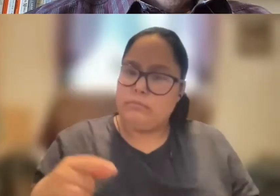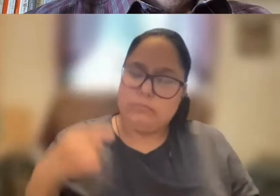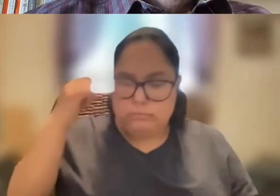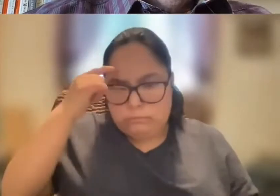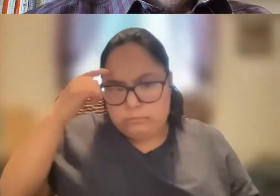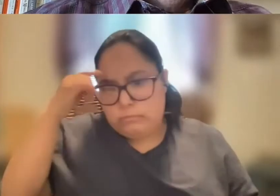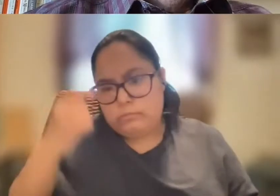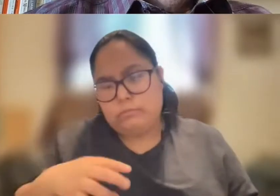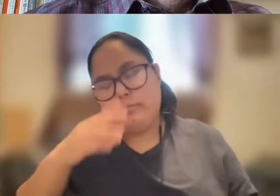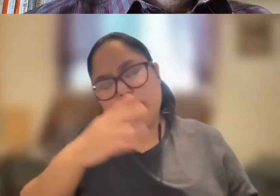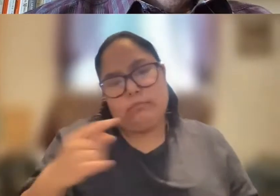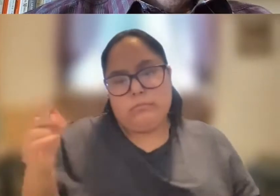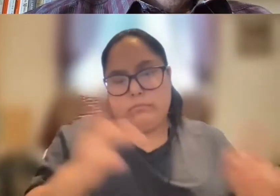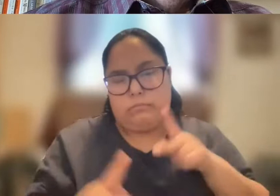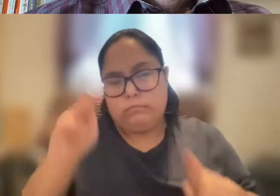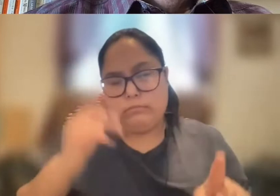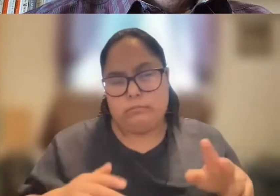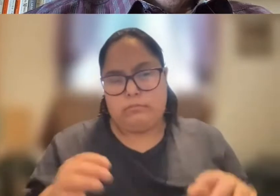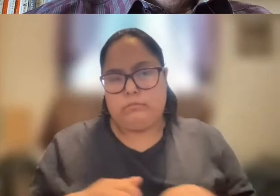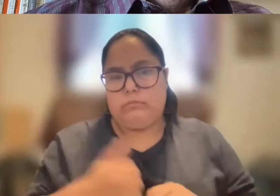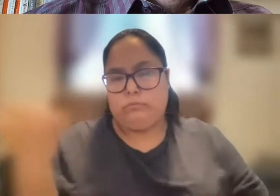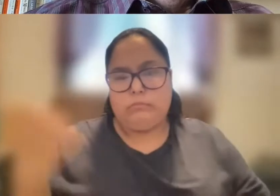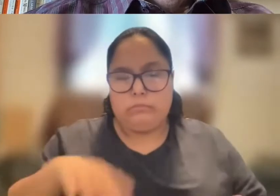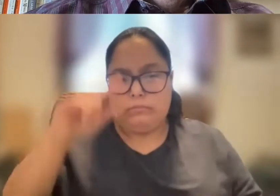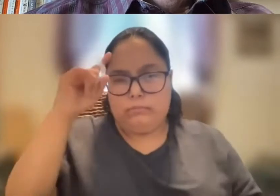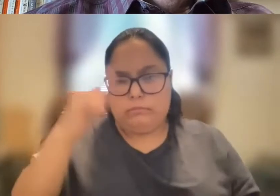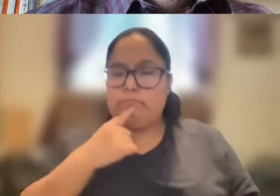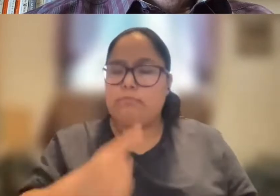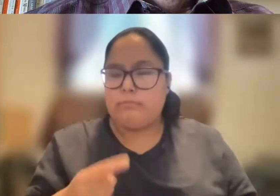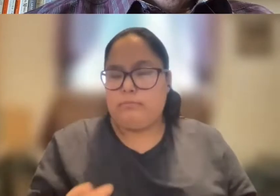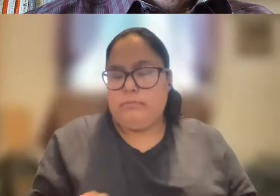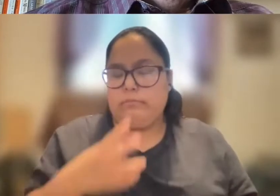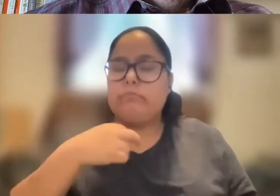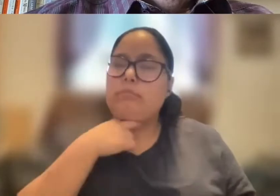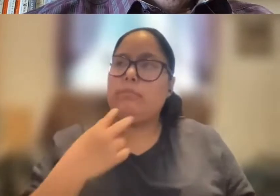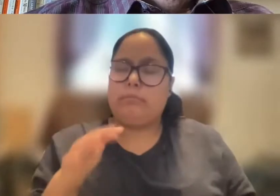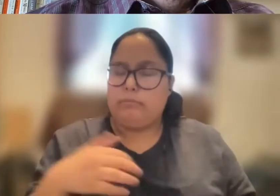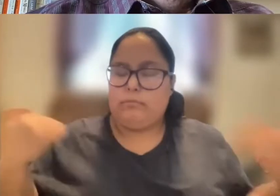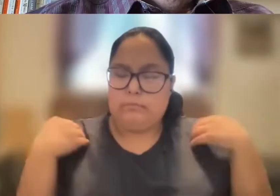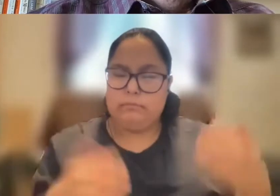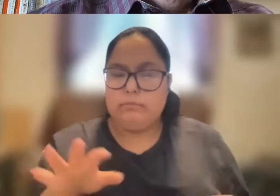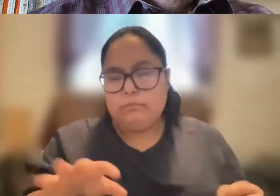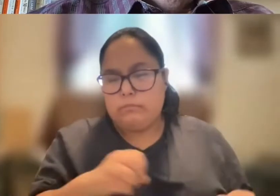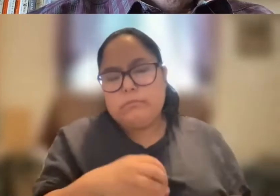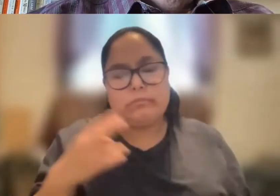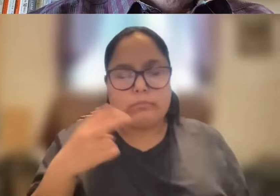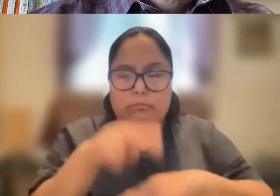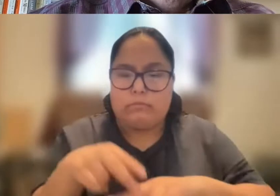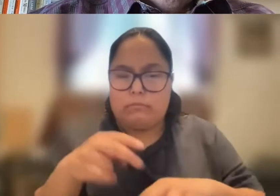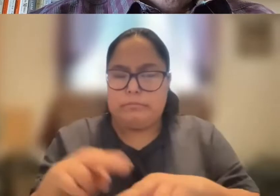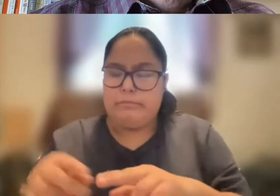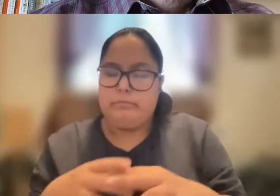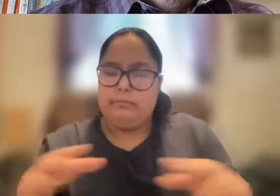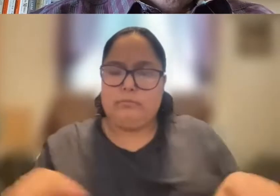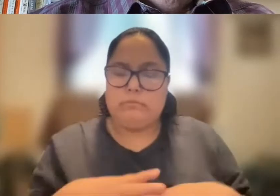will pay dividends. People won't just be told they have a voice, but they have a seat at the table where